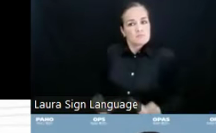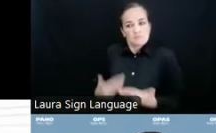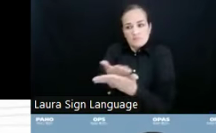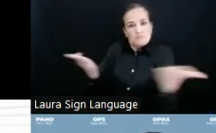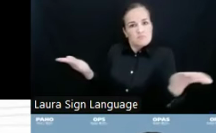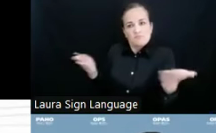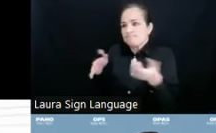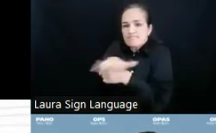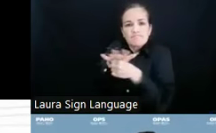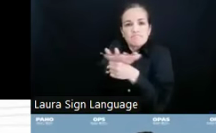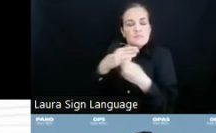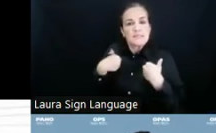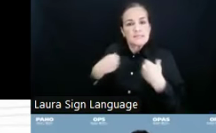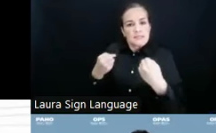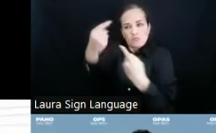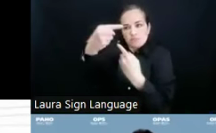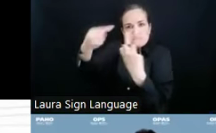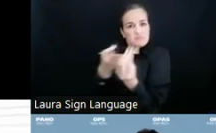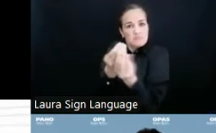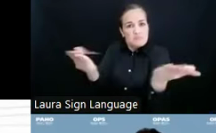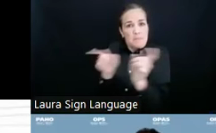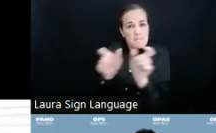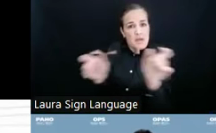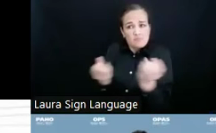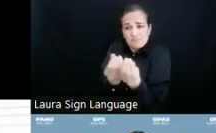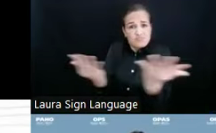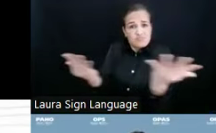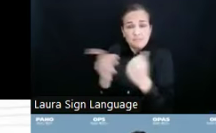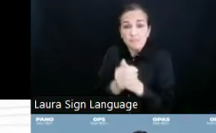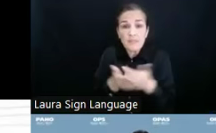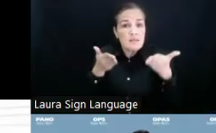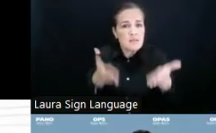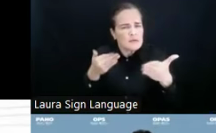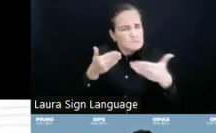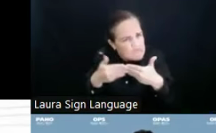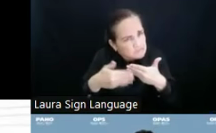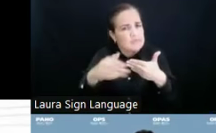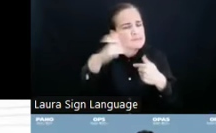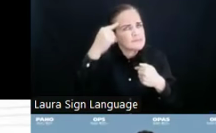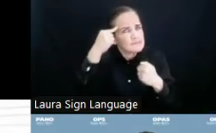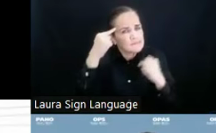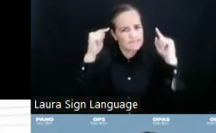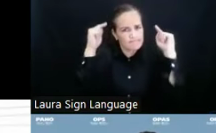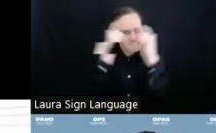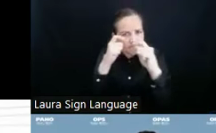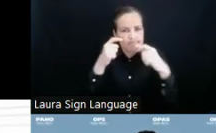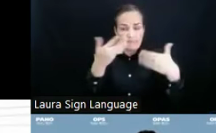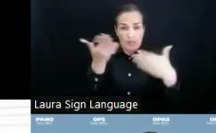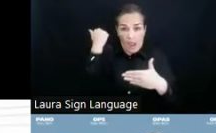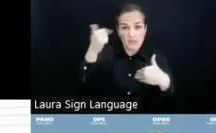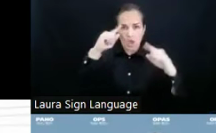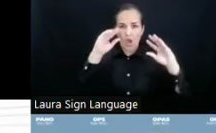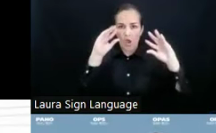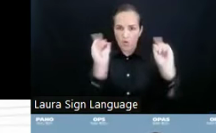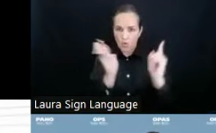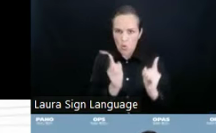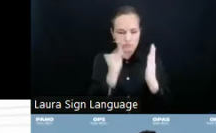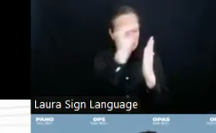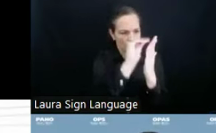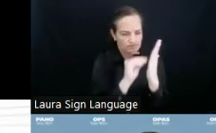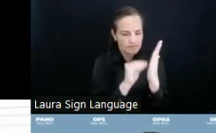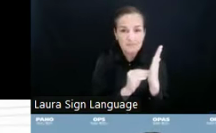and la affects persona. all health Los conditions principales of desafíos que nos people. estamos The encontrando main fueron tres challenges cuestiones we que se find remarcaron um, cuando se yeah, presentó en